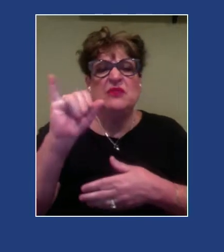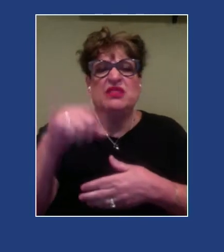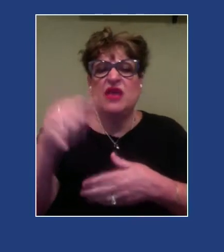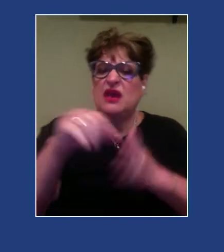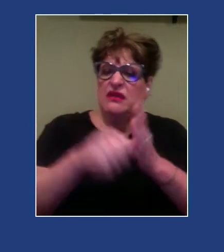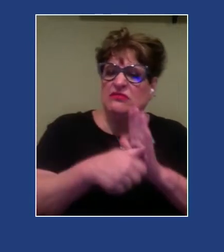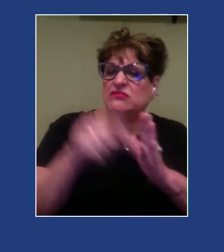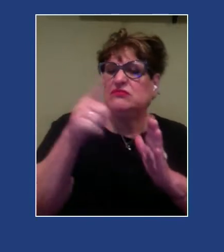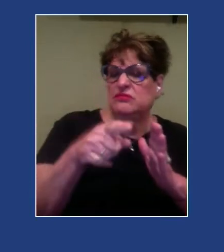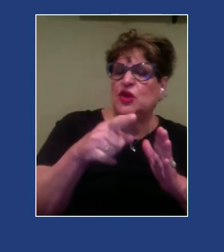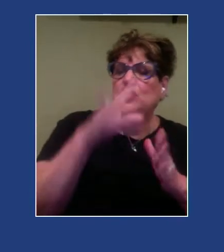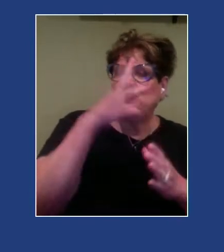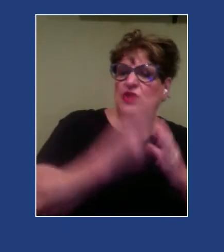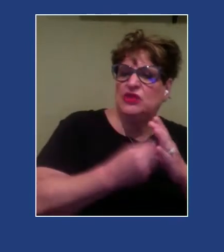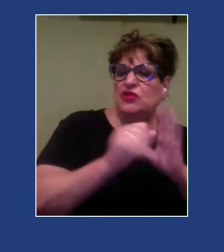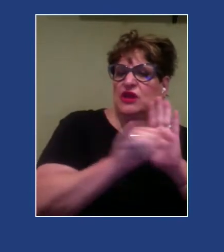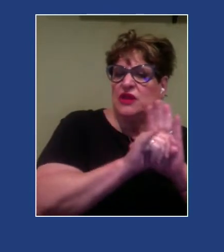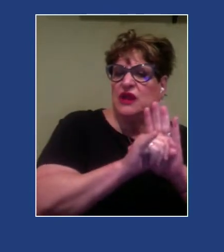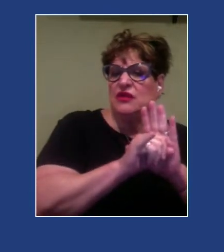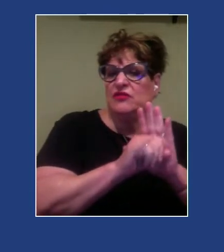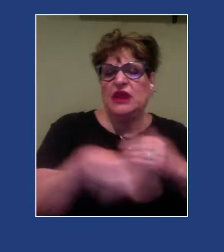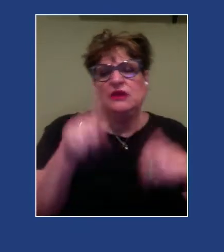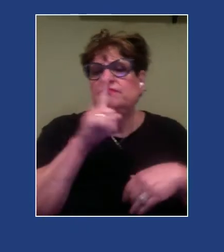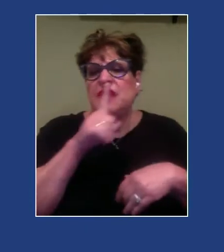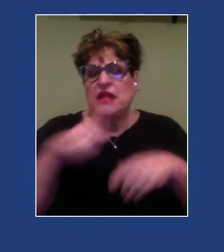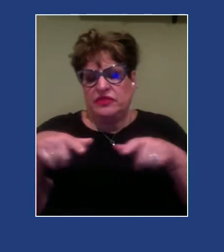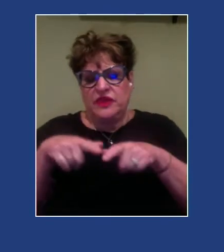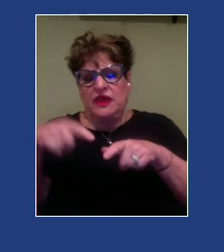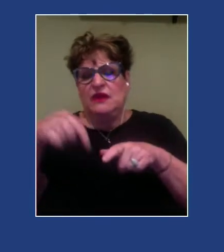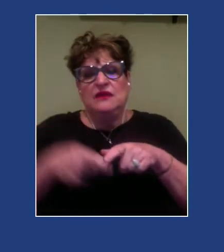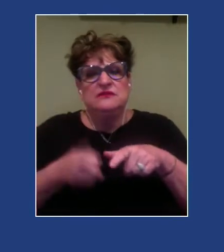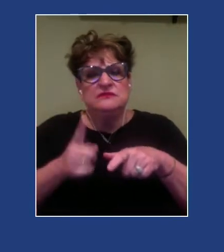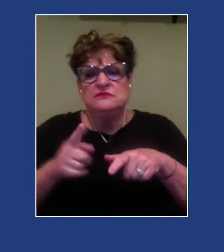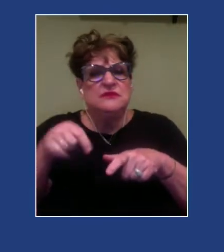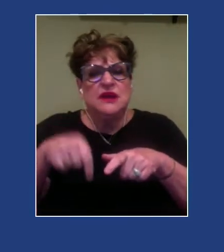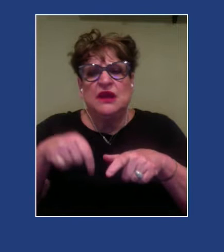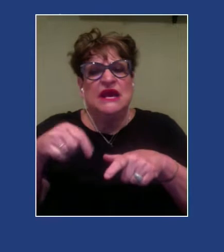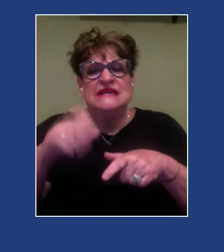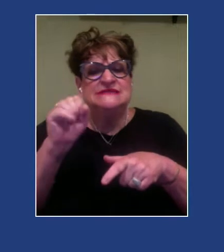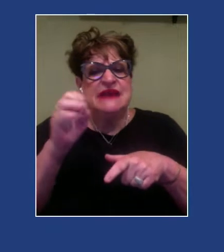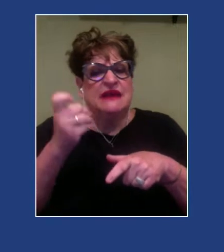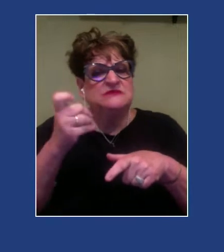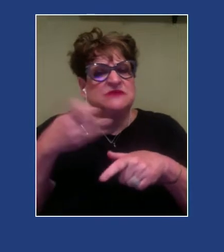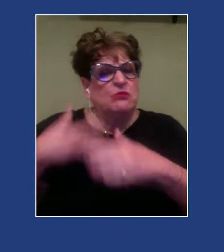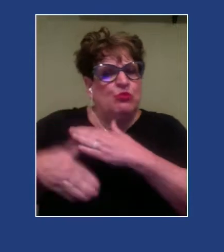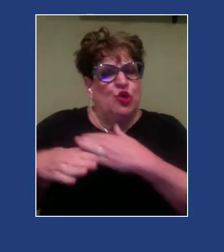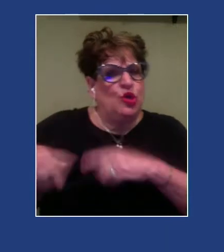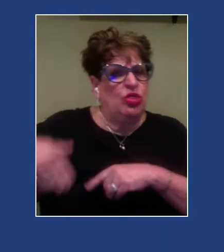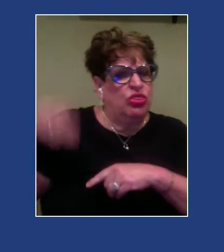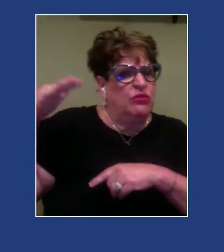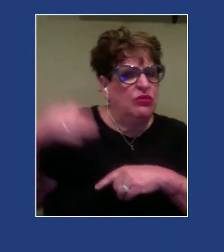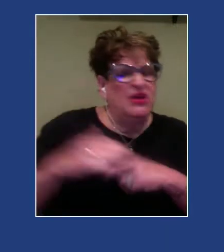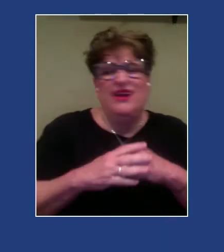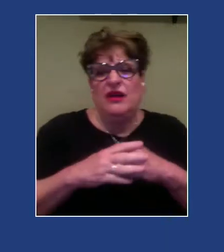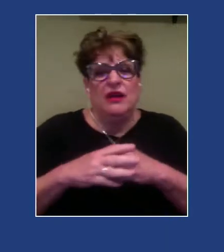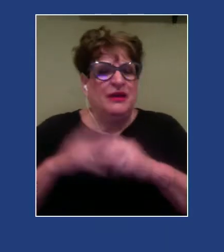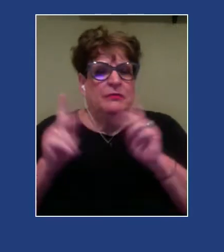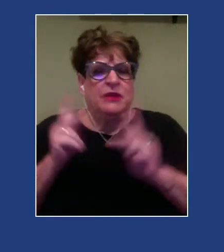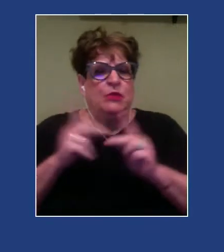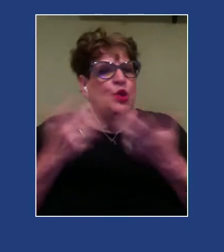than the sex of the person was assigned at birth, which trans and gender diverse people typically by and large do not want